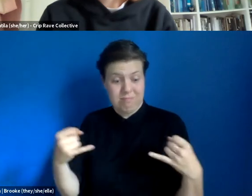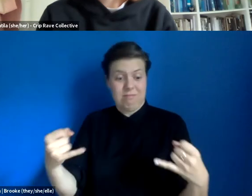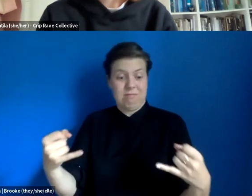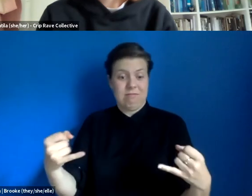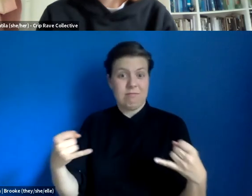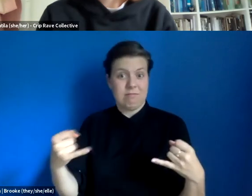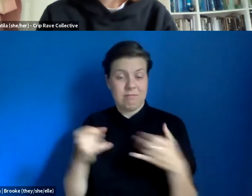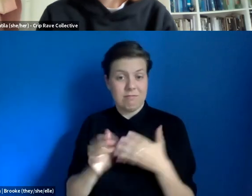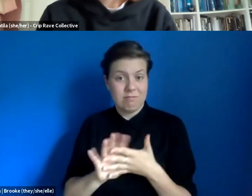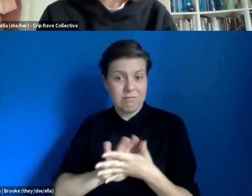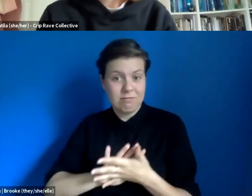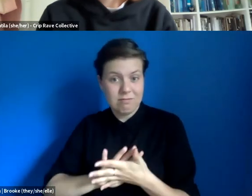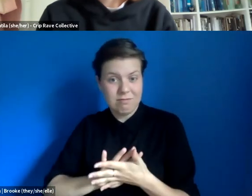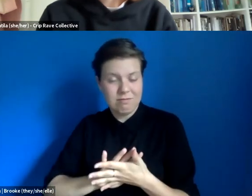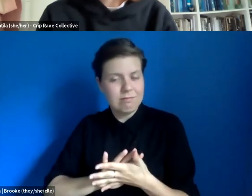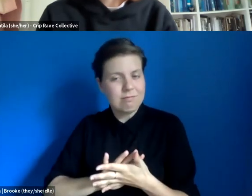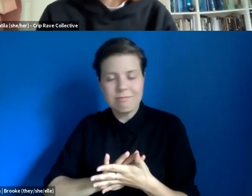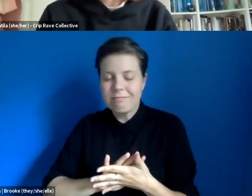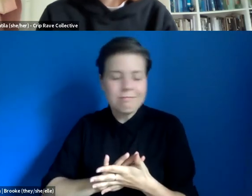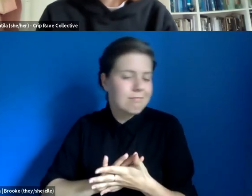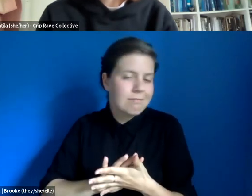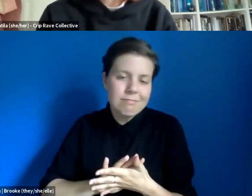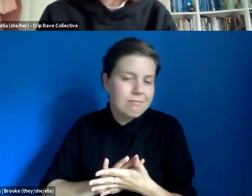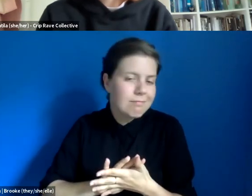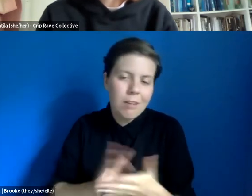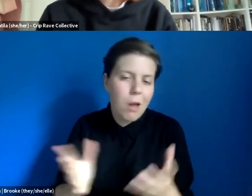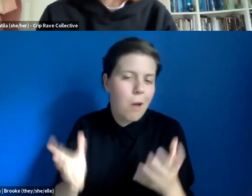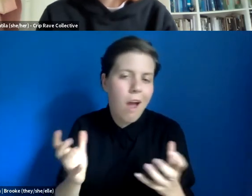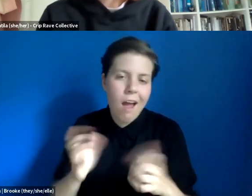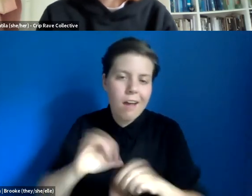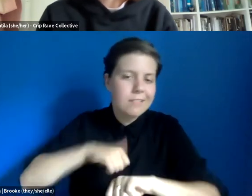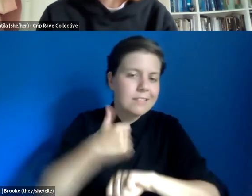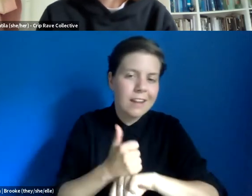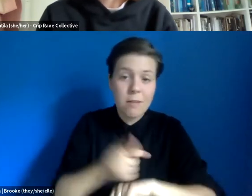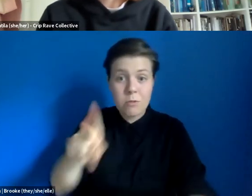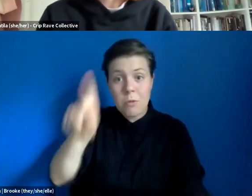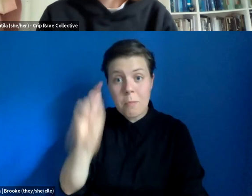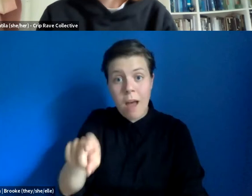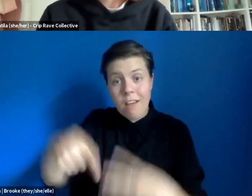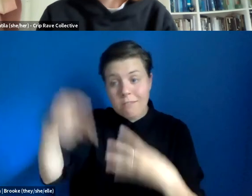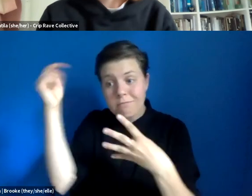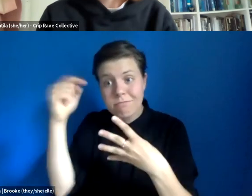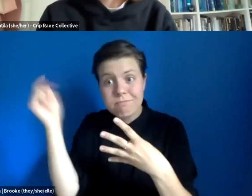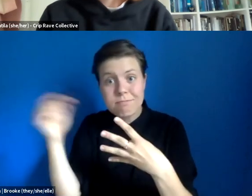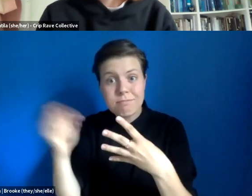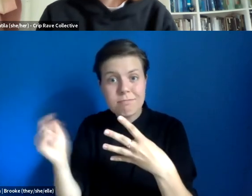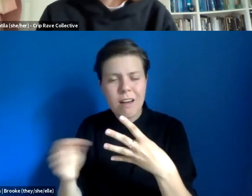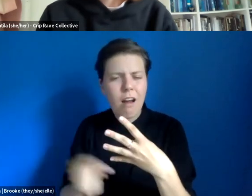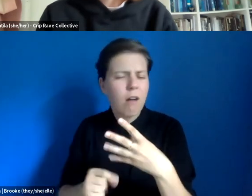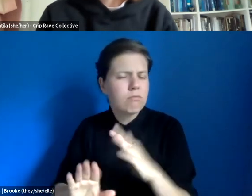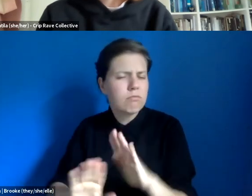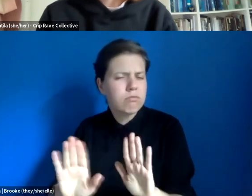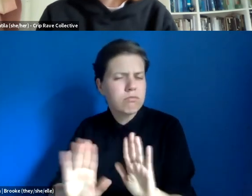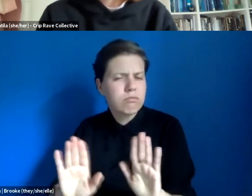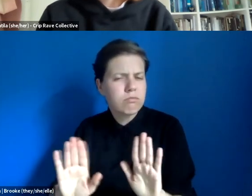in the business of trying to publish recipe books. We are actually in the business of